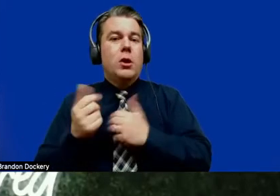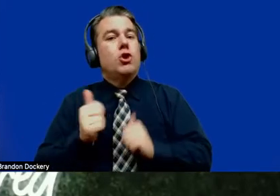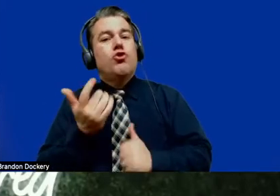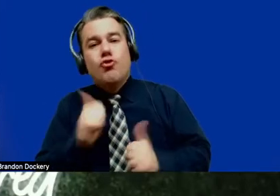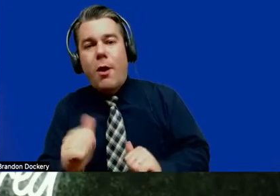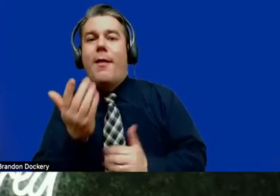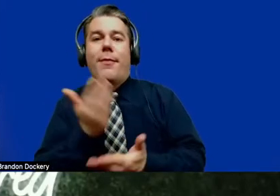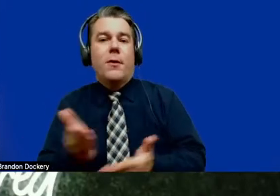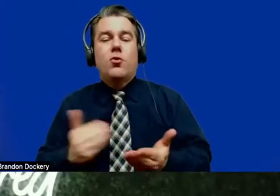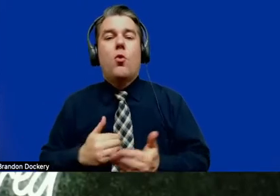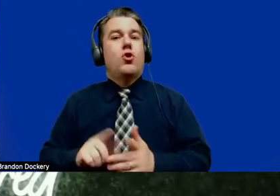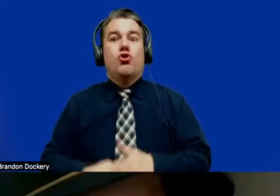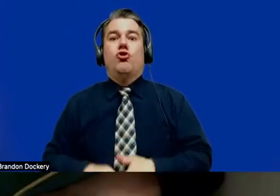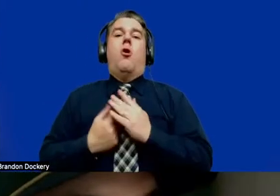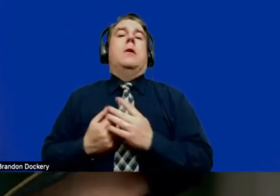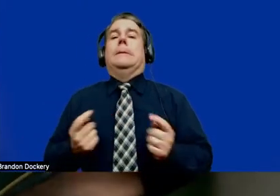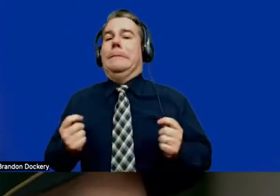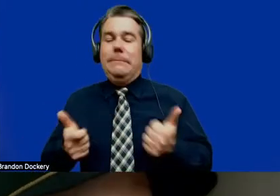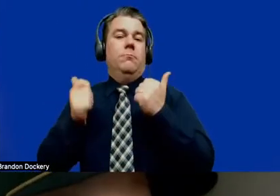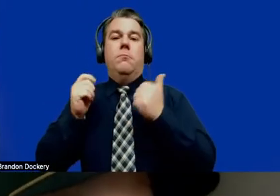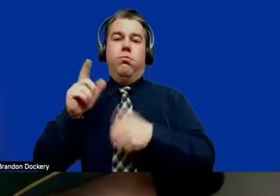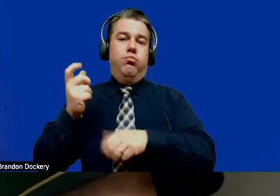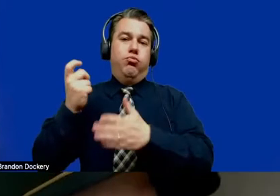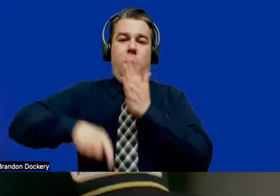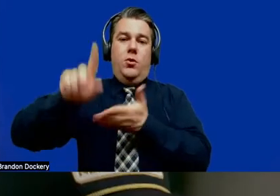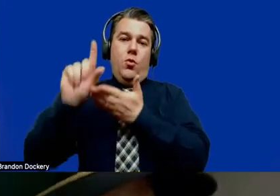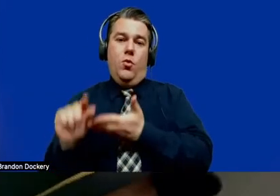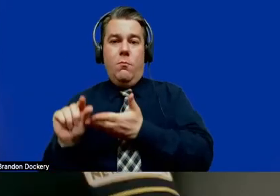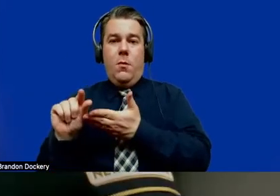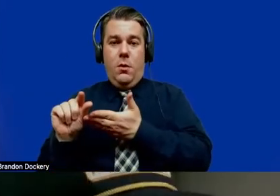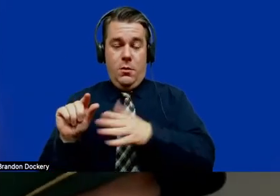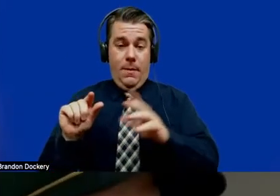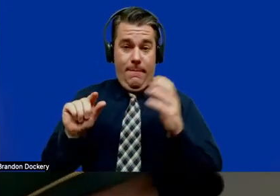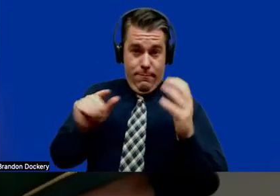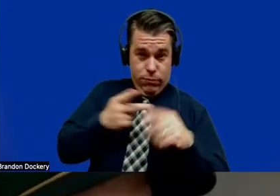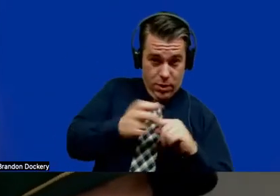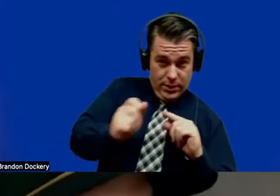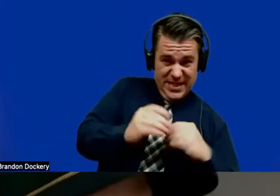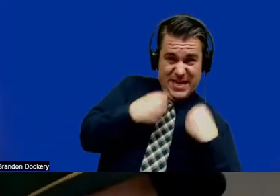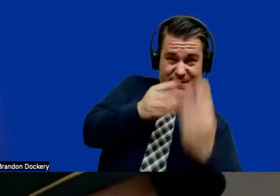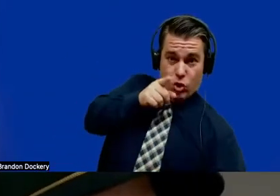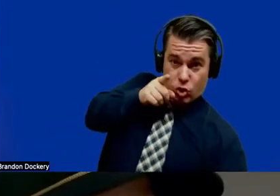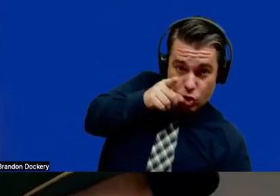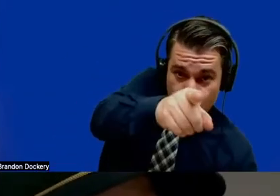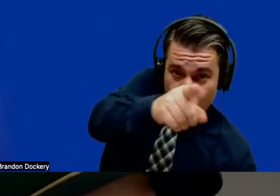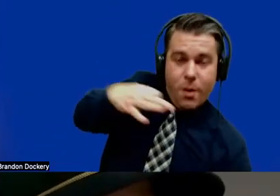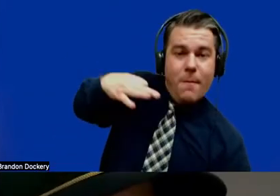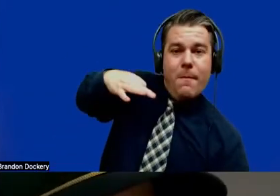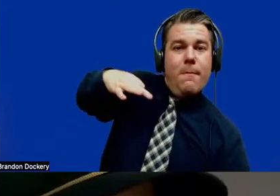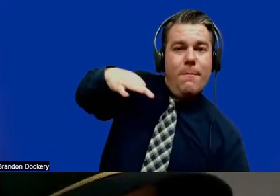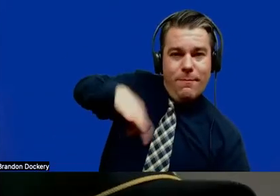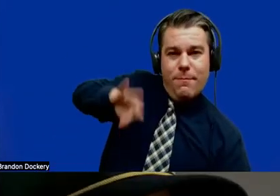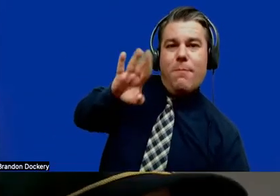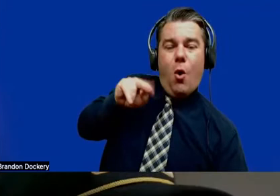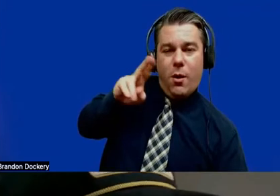jump start at a discounted price. And then Plexus turns around and they give you a bonus because somebody signed up and bought